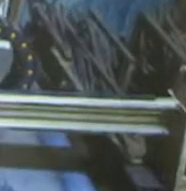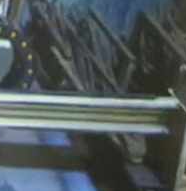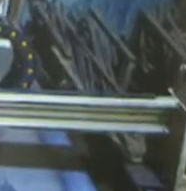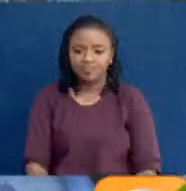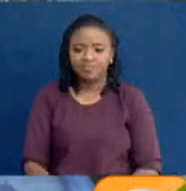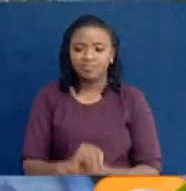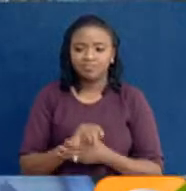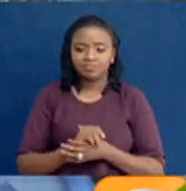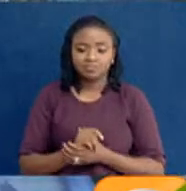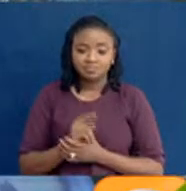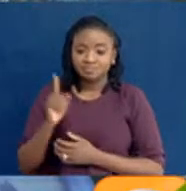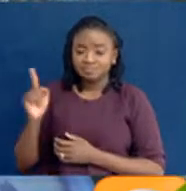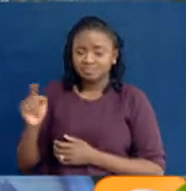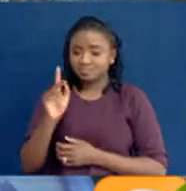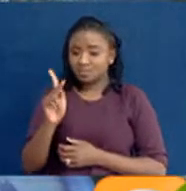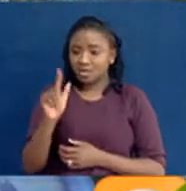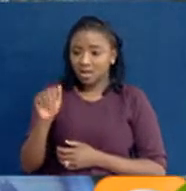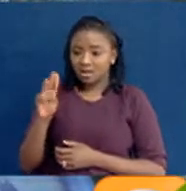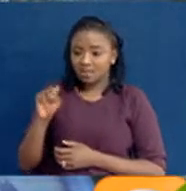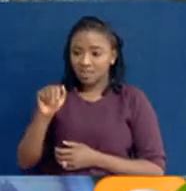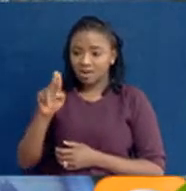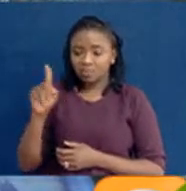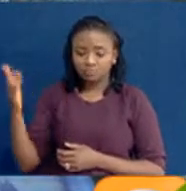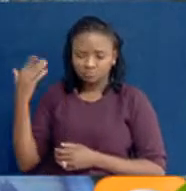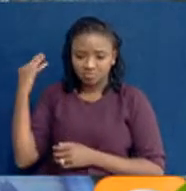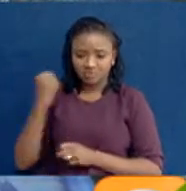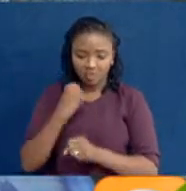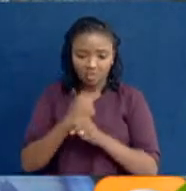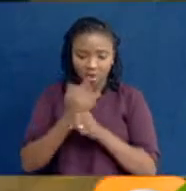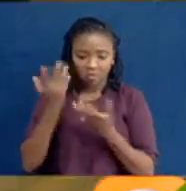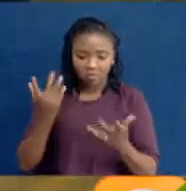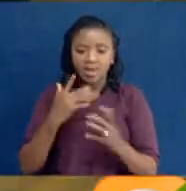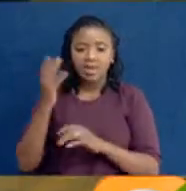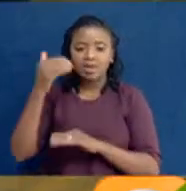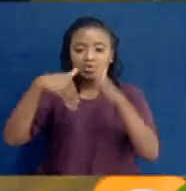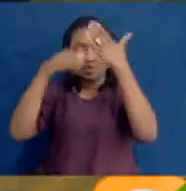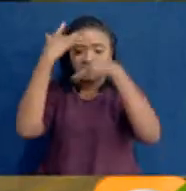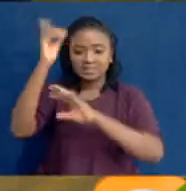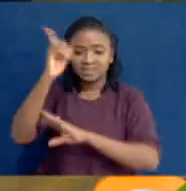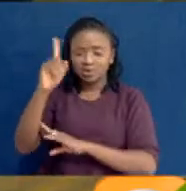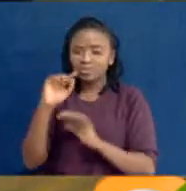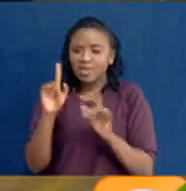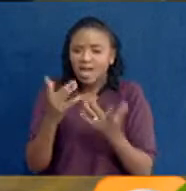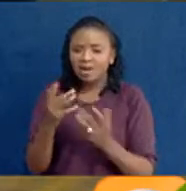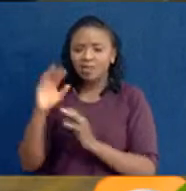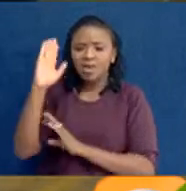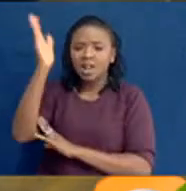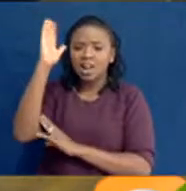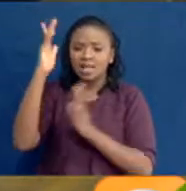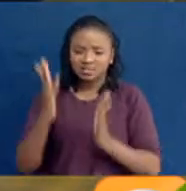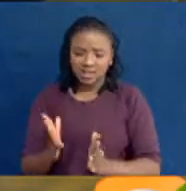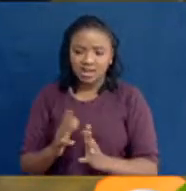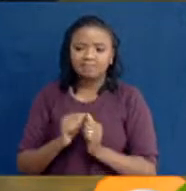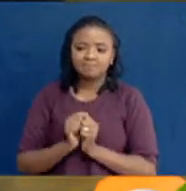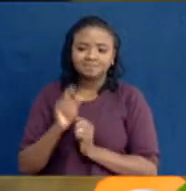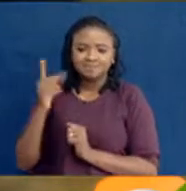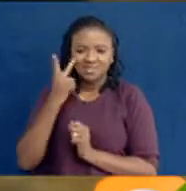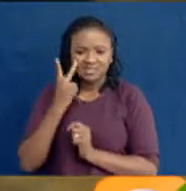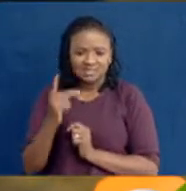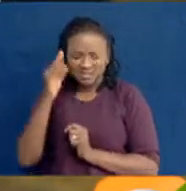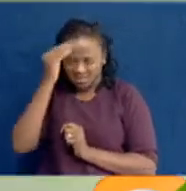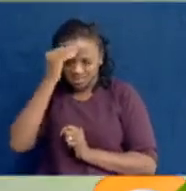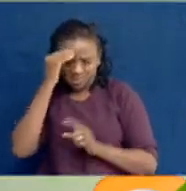Kamau Gachigi was a lecturer at the University of Nairobi's Mechanical Engineering Department when he saw the disconnect between education and the job